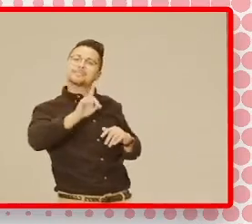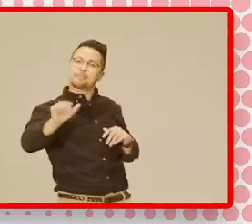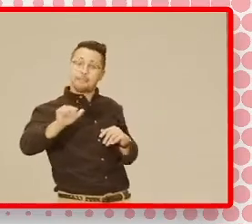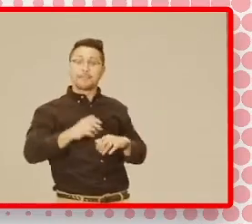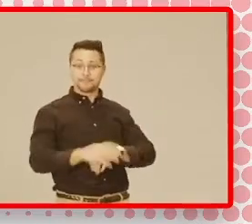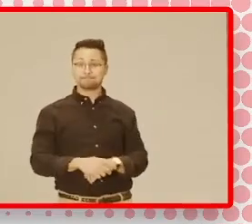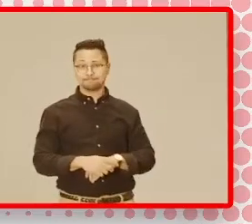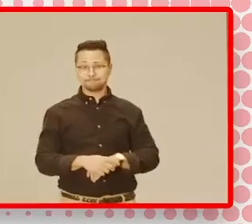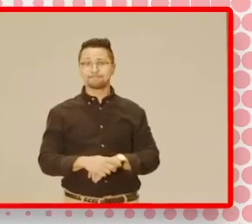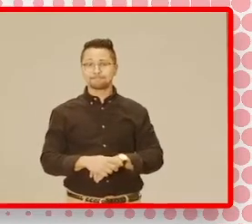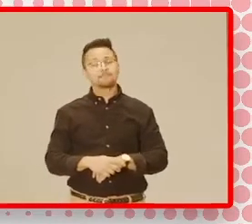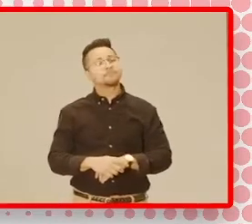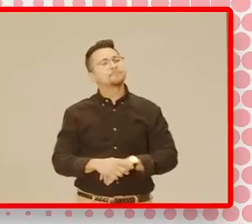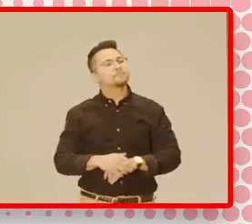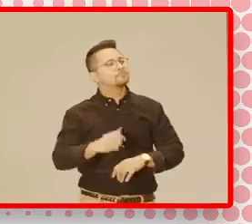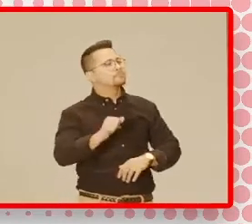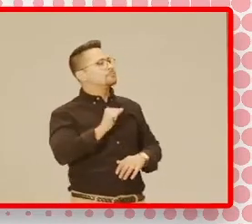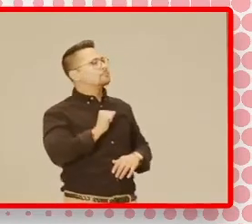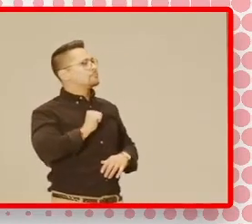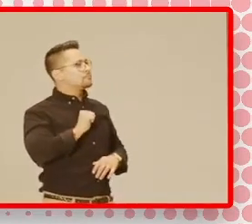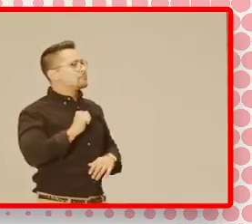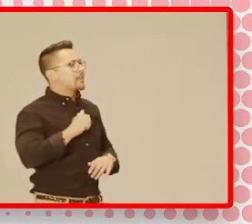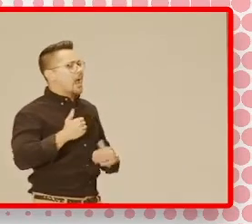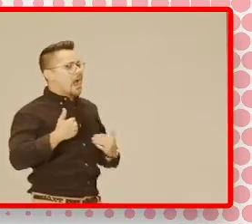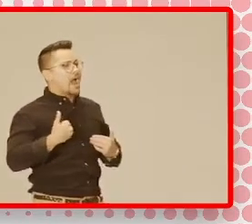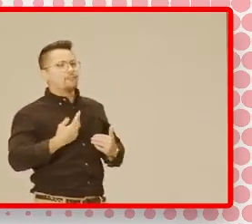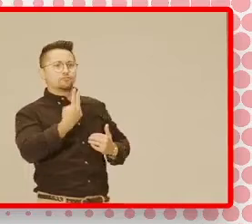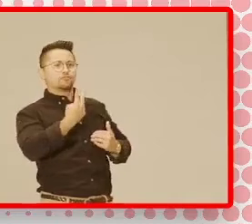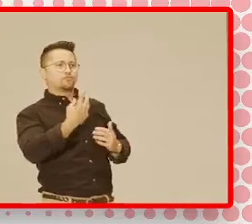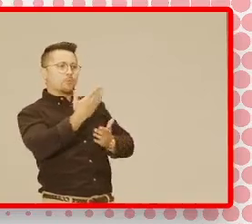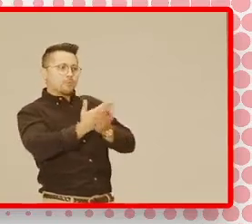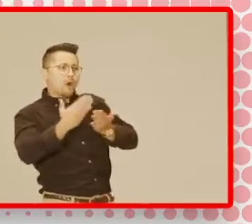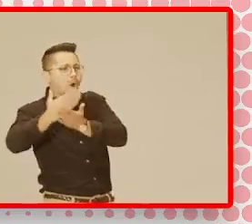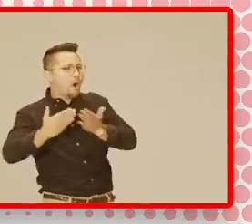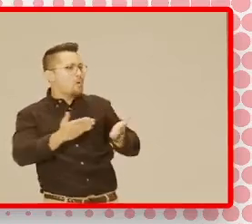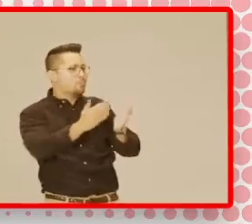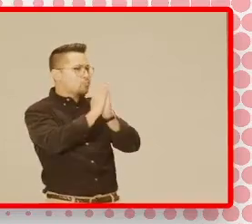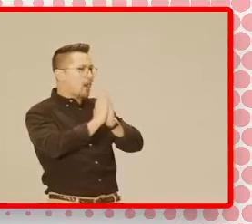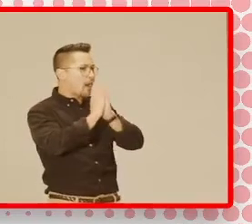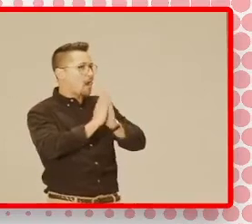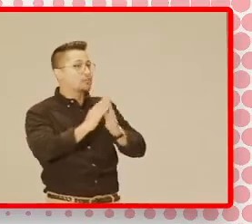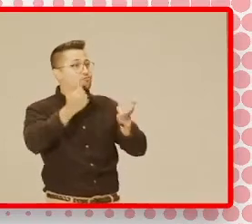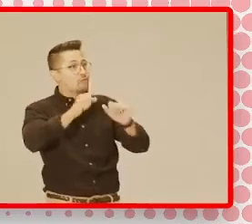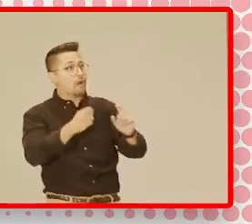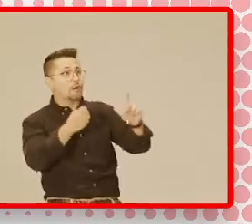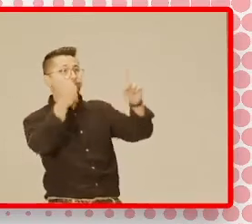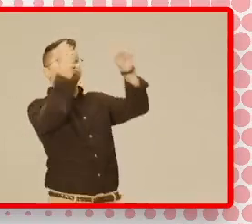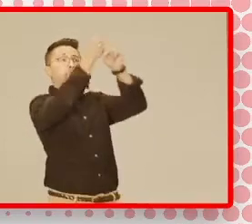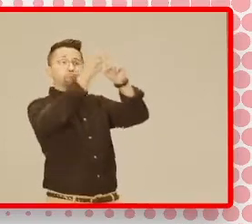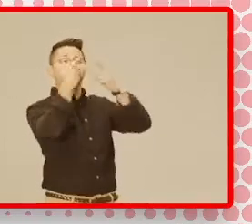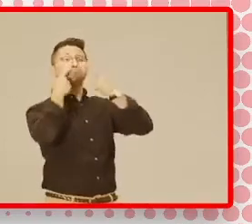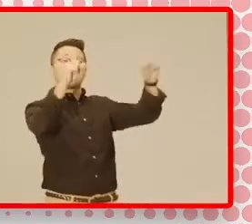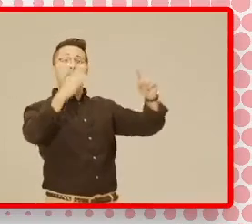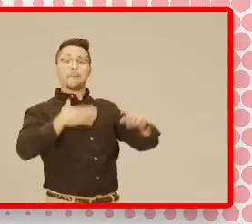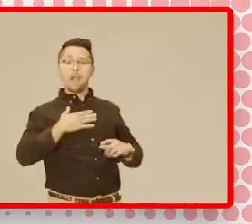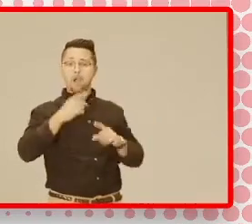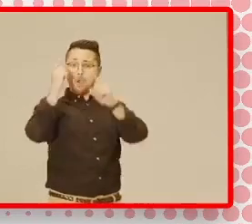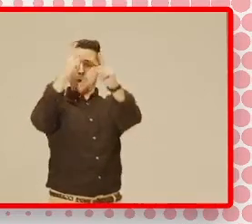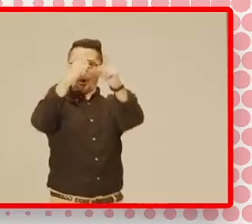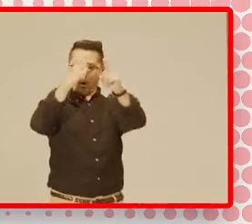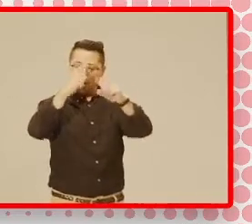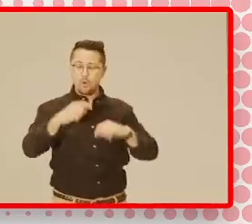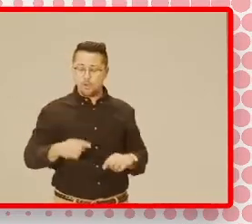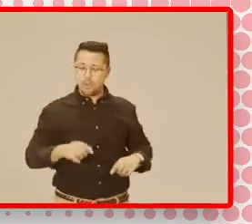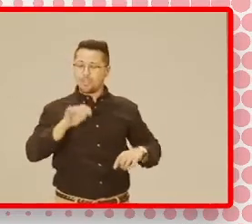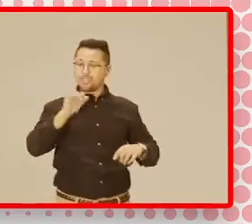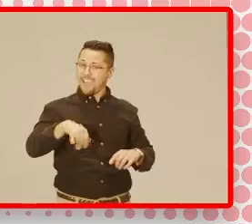I have a 2-step plan to achieve my goals. Get 1%